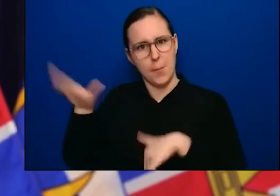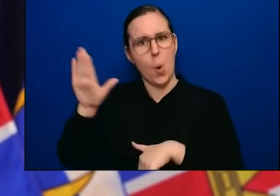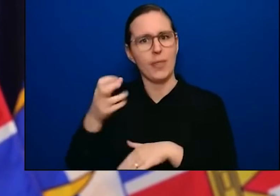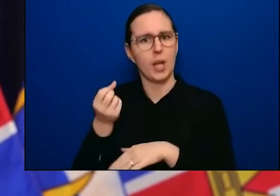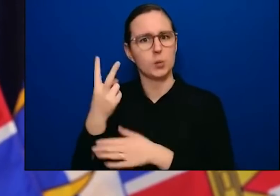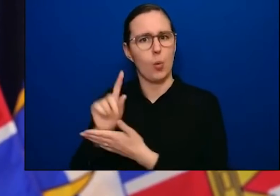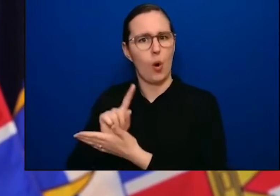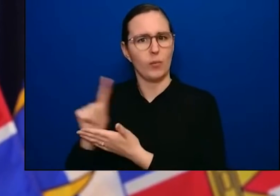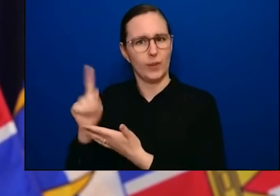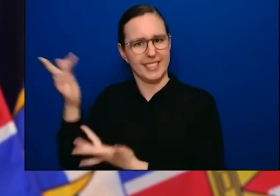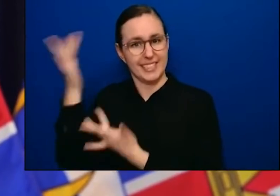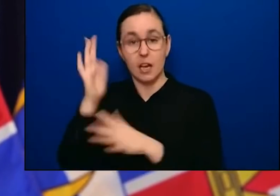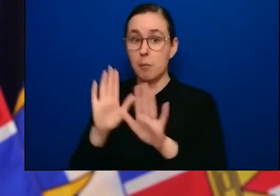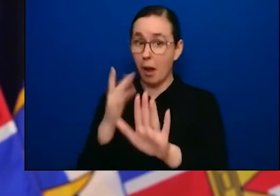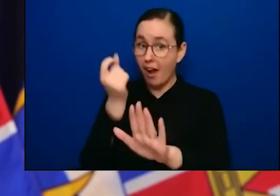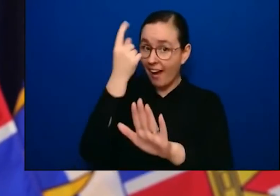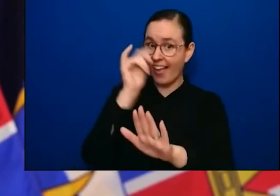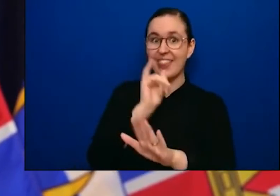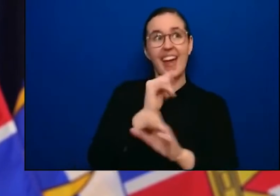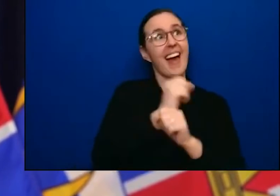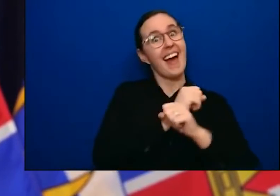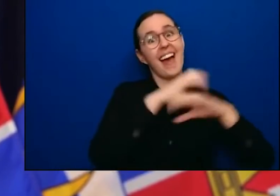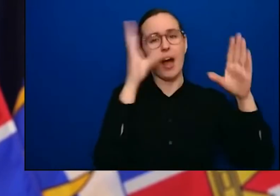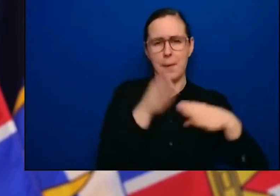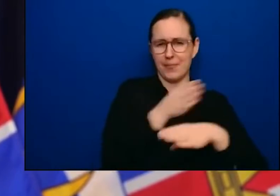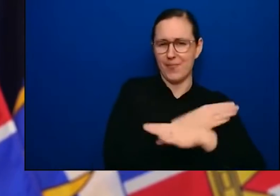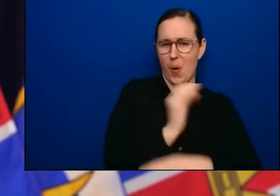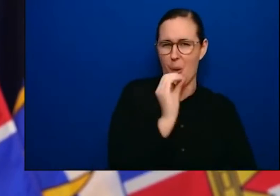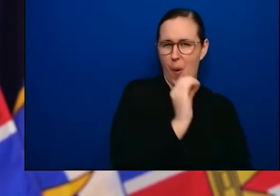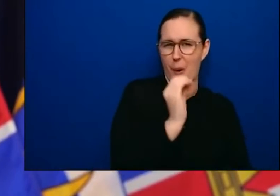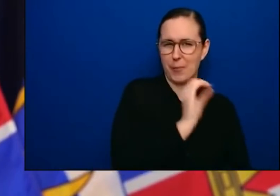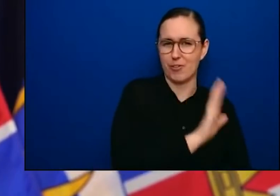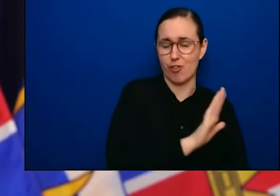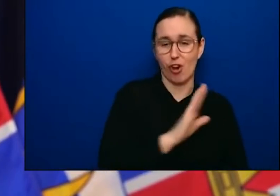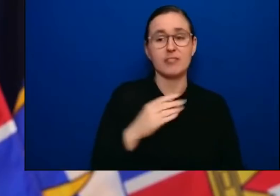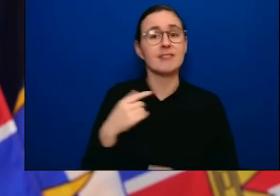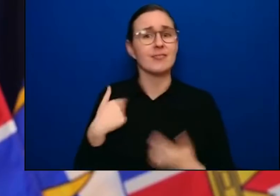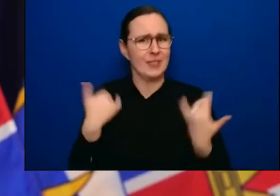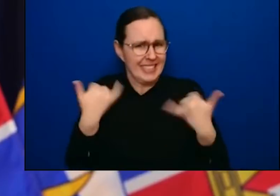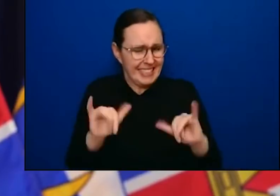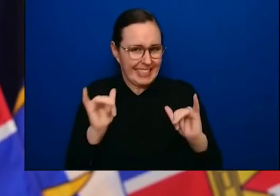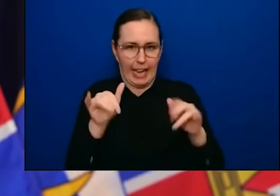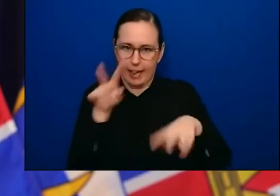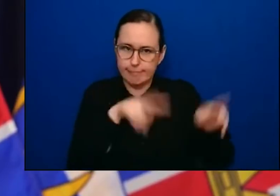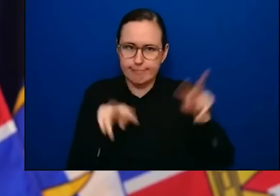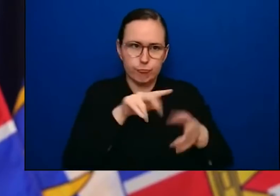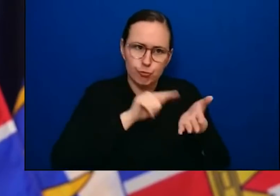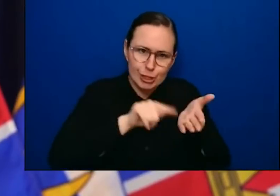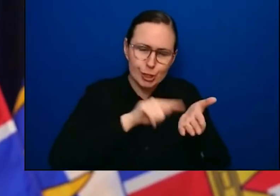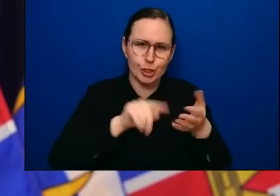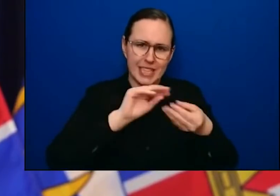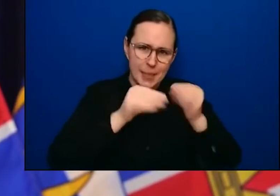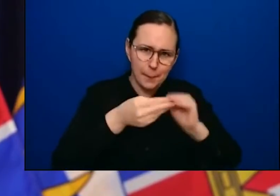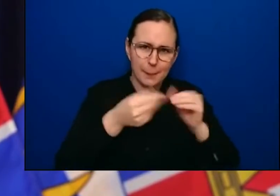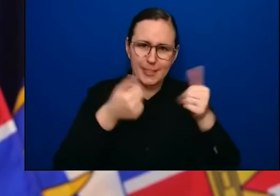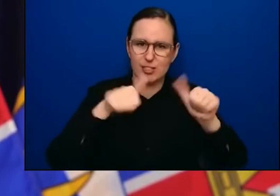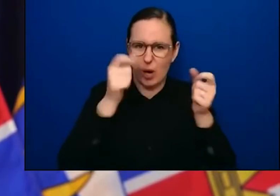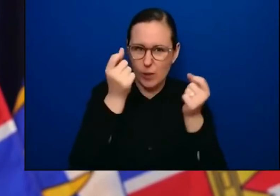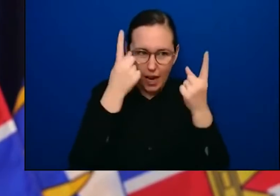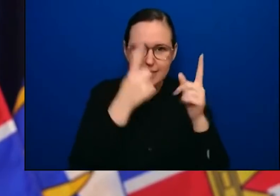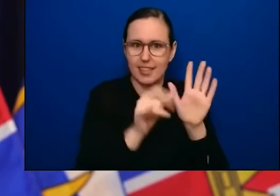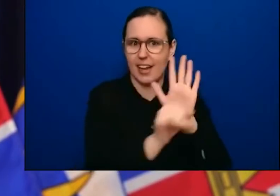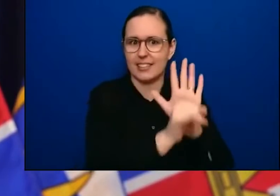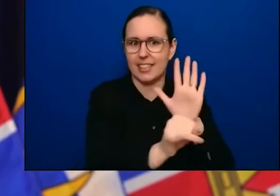than 12 weeks ago, so still trying to understand it. One thing that is clear is that there are a variety of